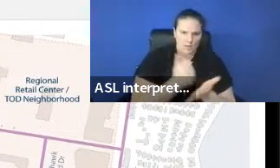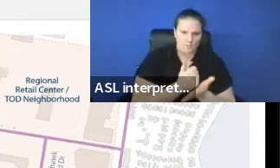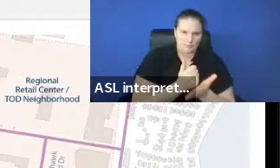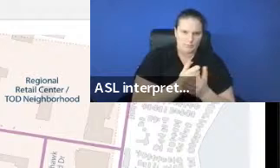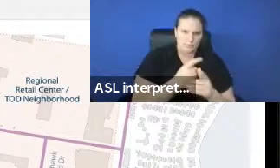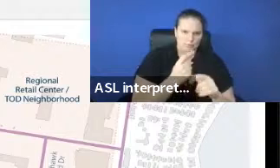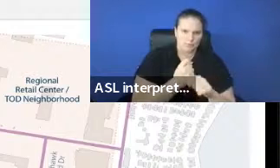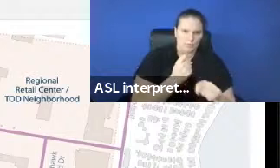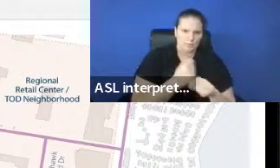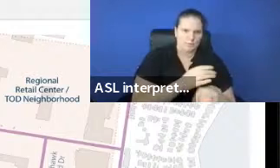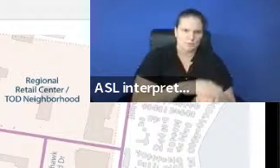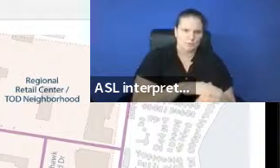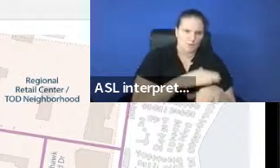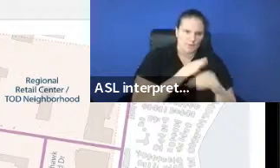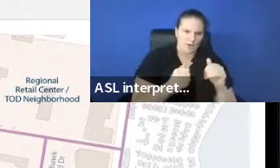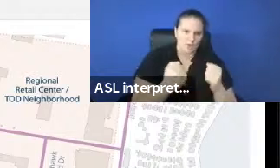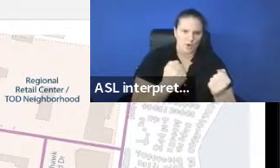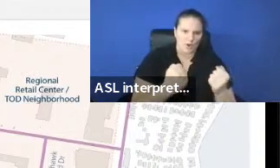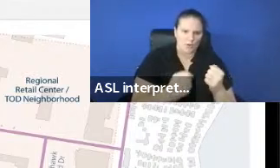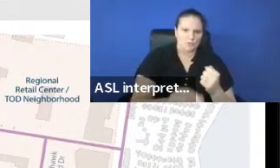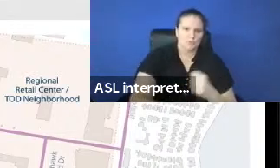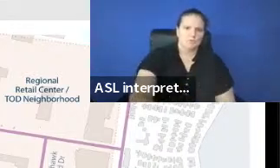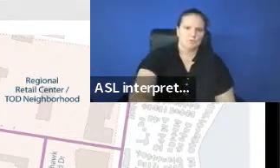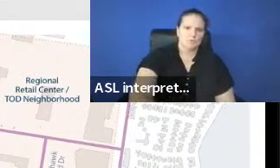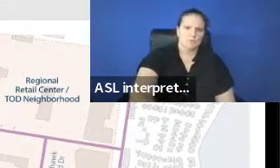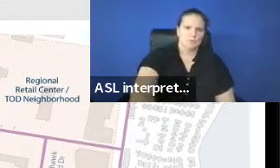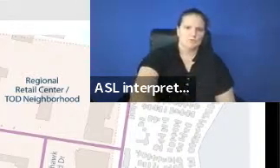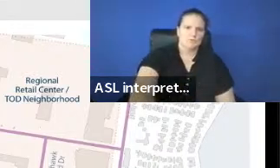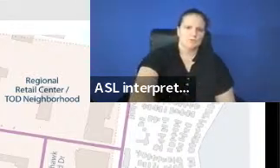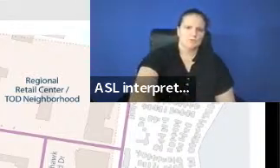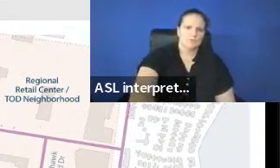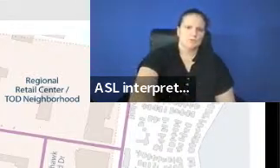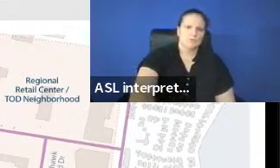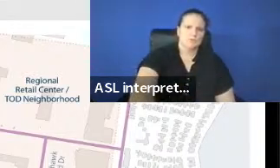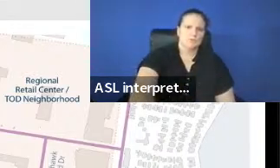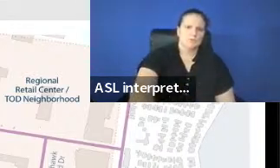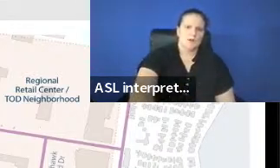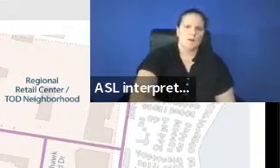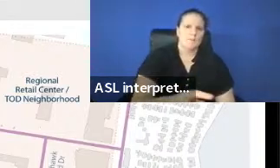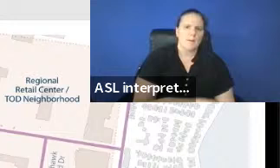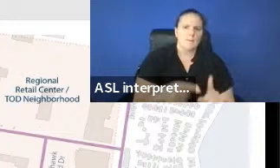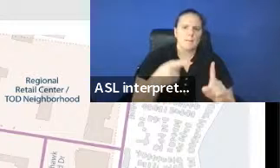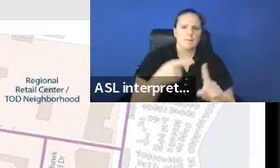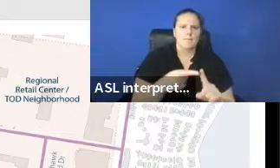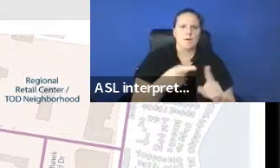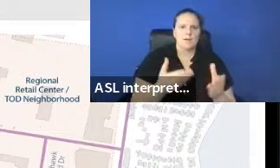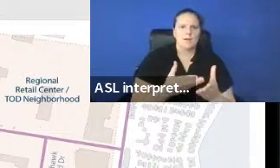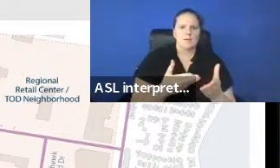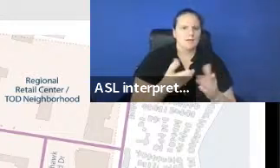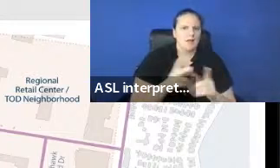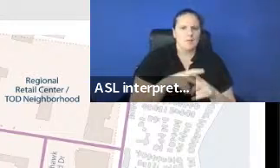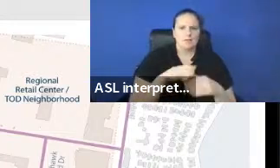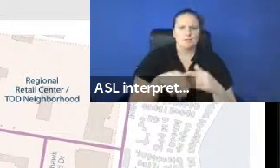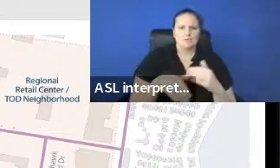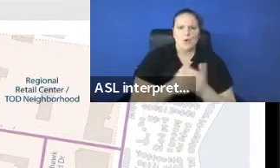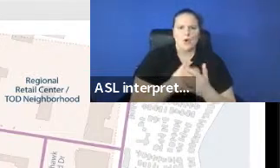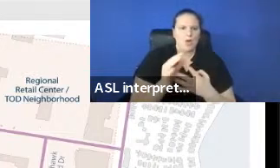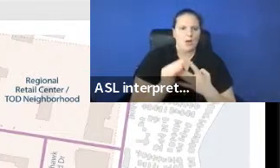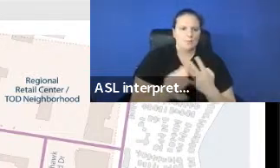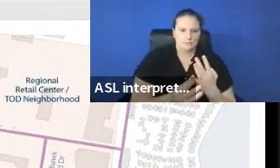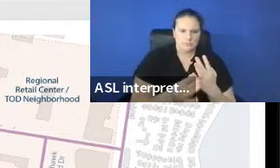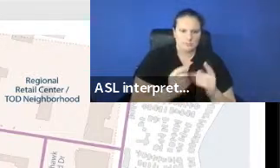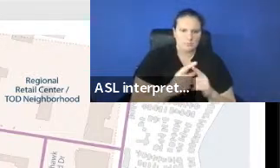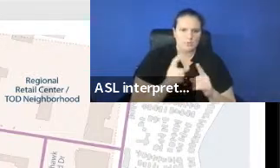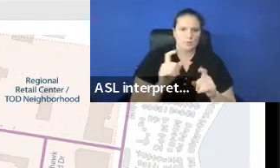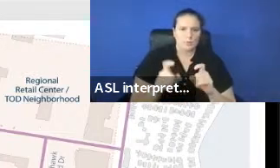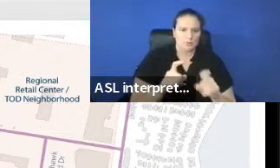slower than cars, I'm assuming. But my main point here, though, and this applies to all the options, or this